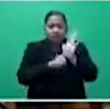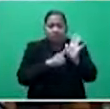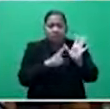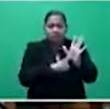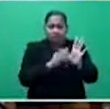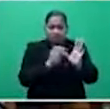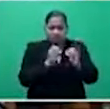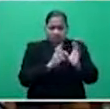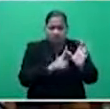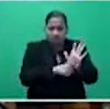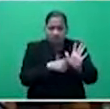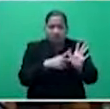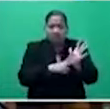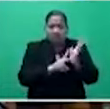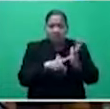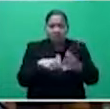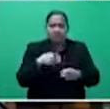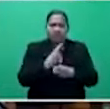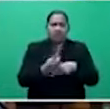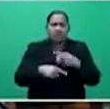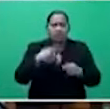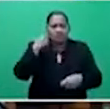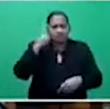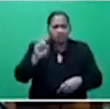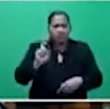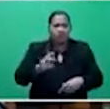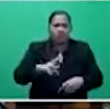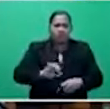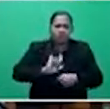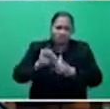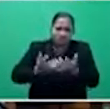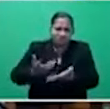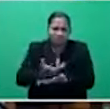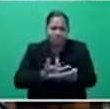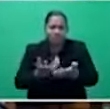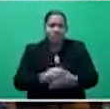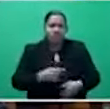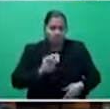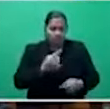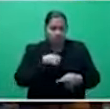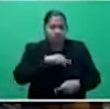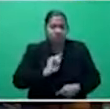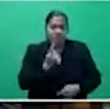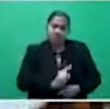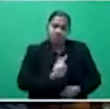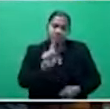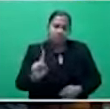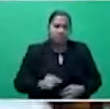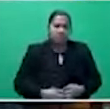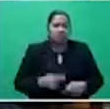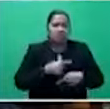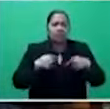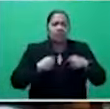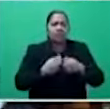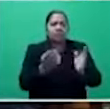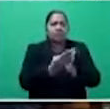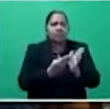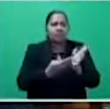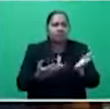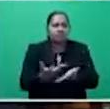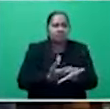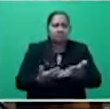for them, we were the first ones to actually turn up there to have those kind of consultations. And mind you, Mr. Speaker, sir, we started budget consultation back in 2016. It's